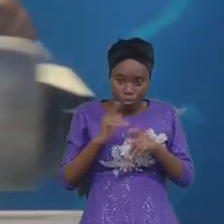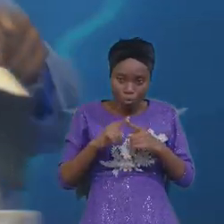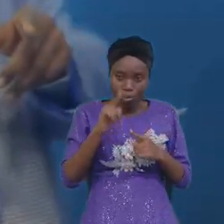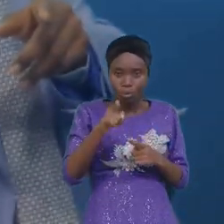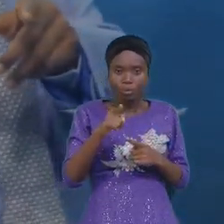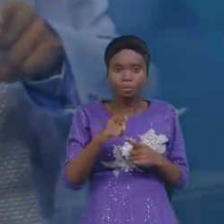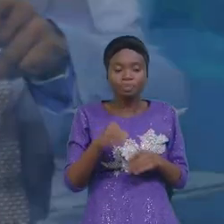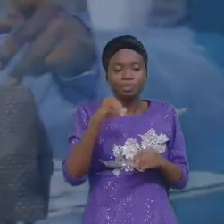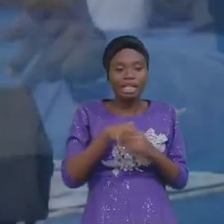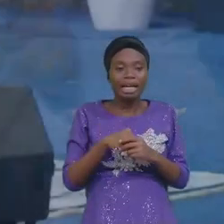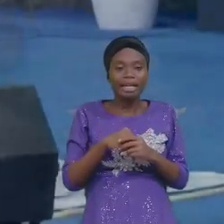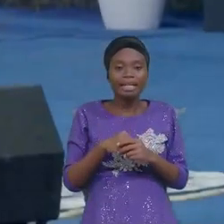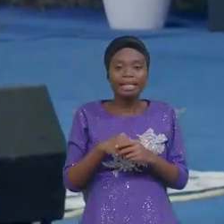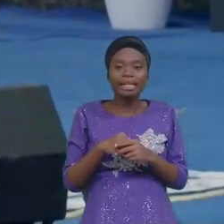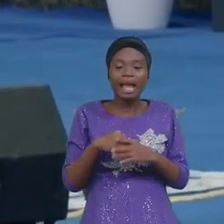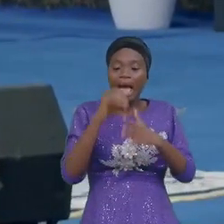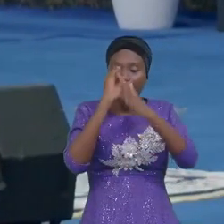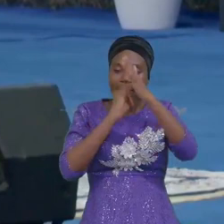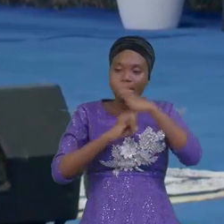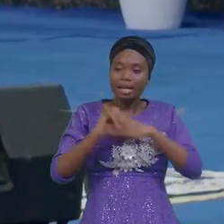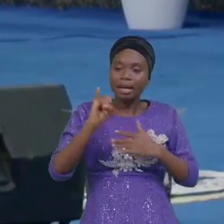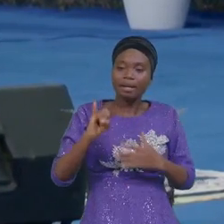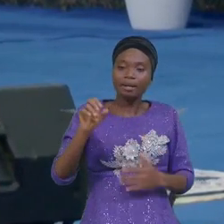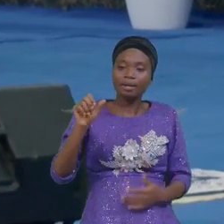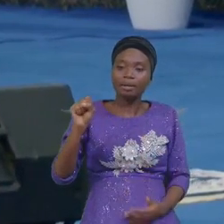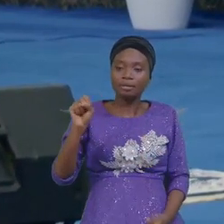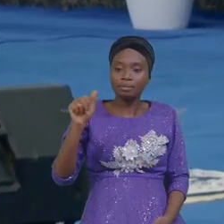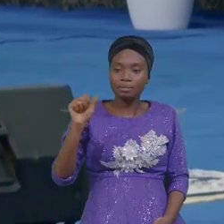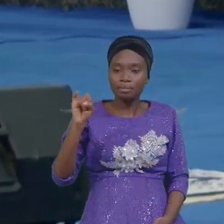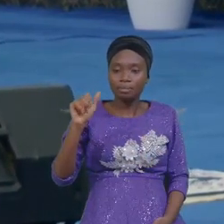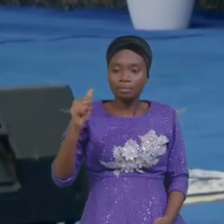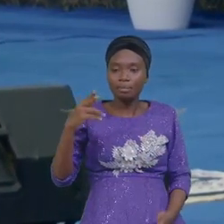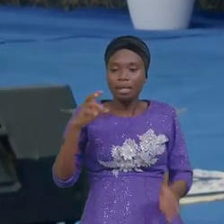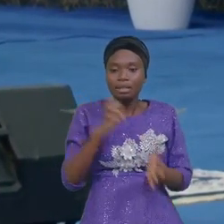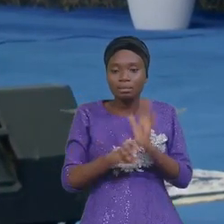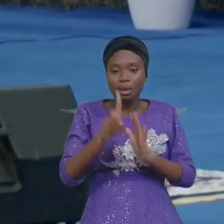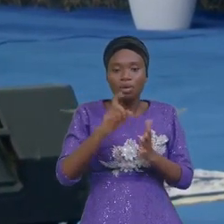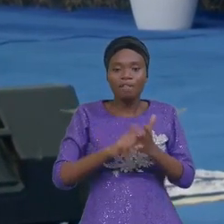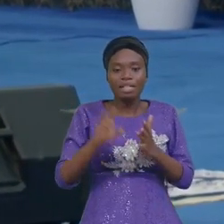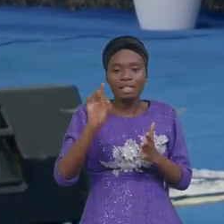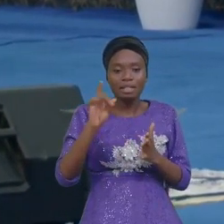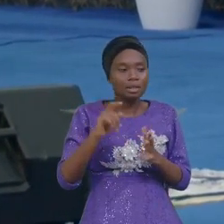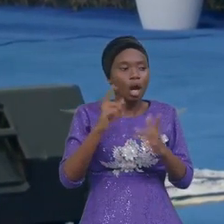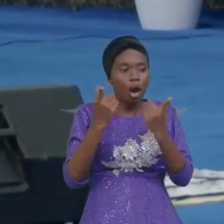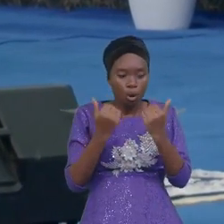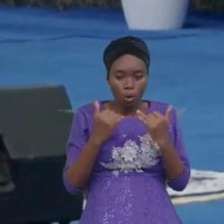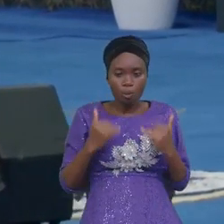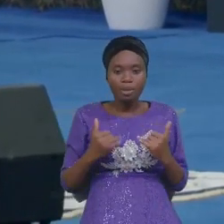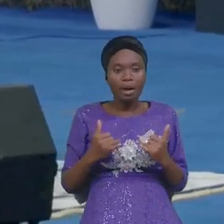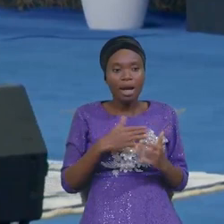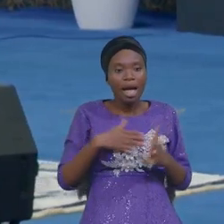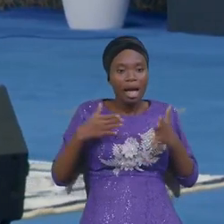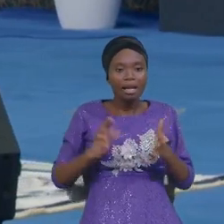at Isaiah chapter 1 verse 18. Come now and let us